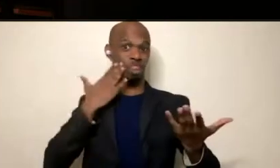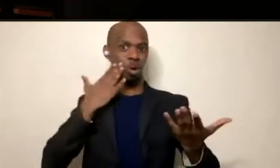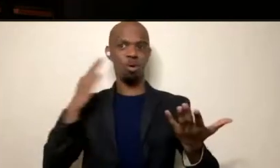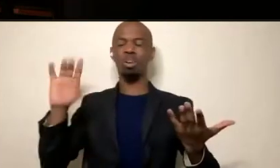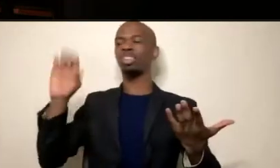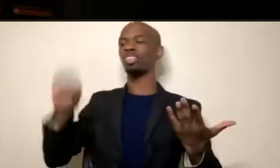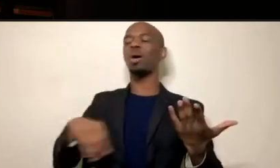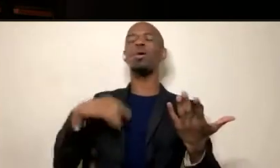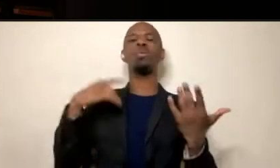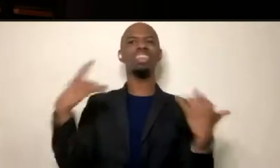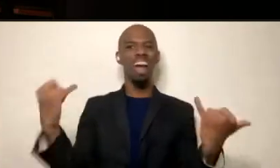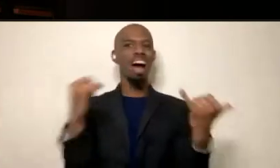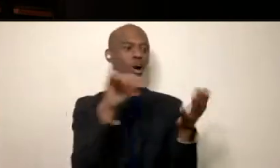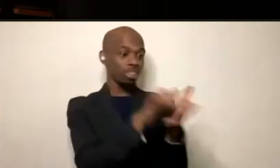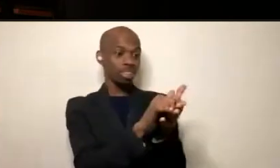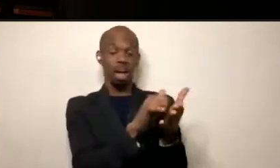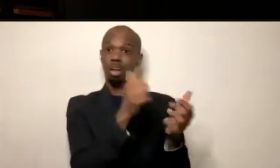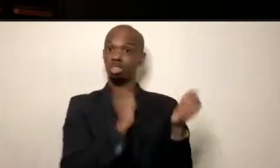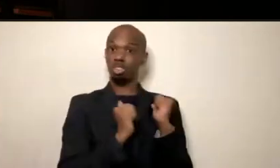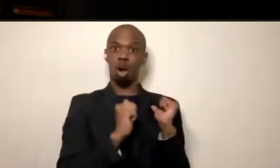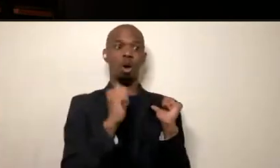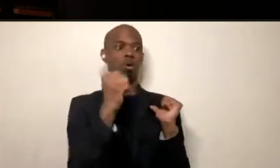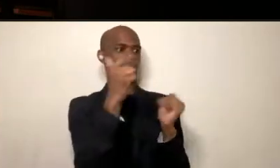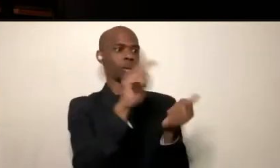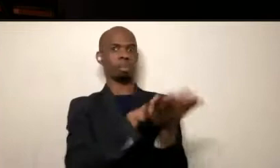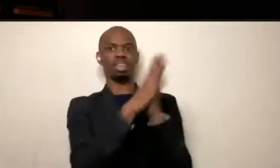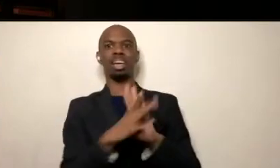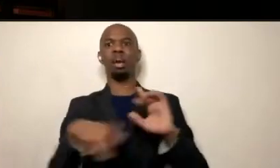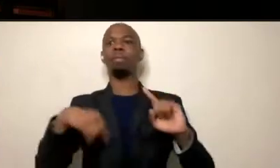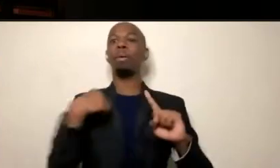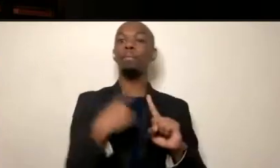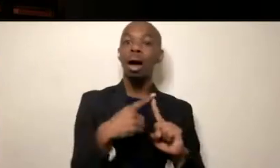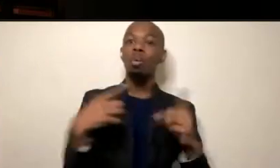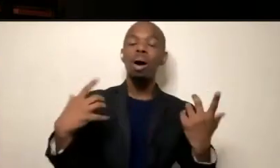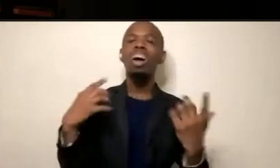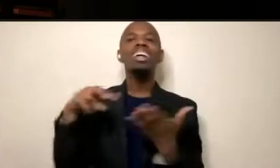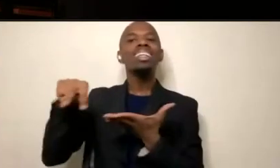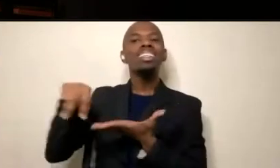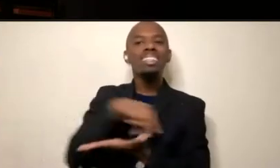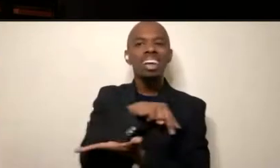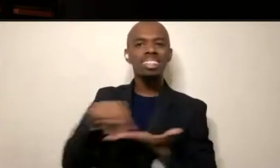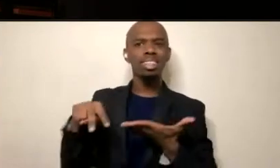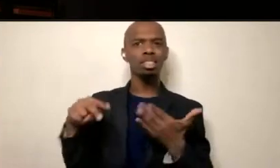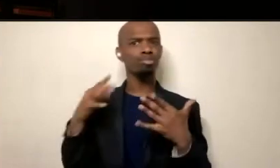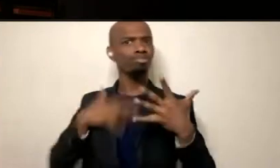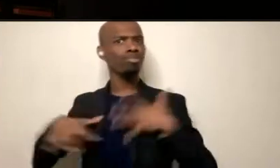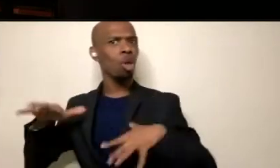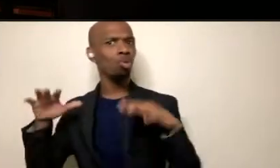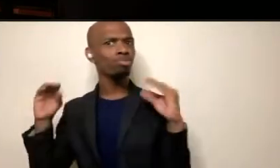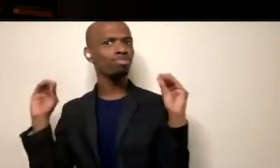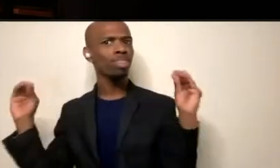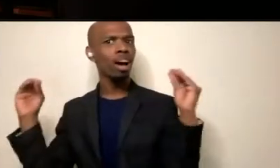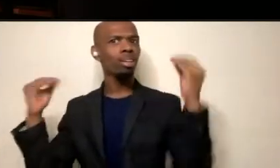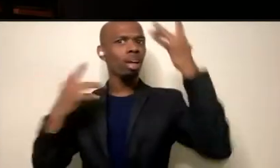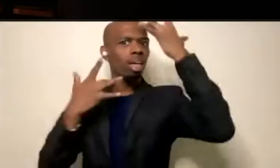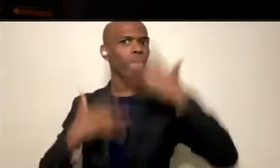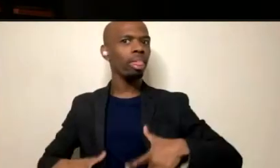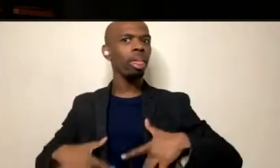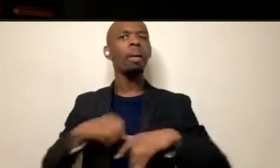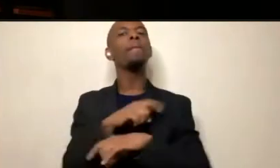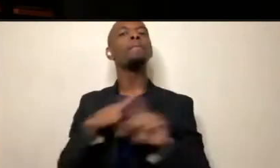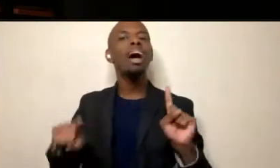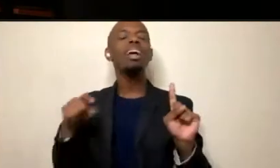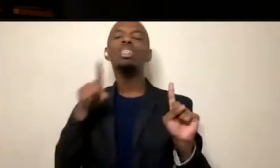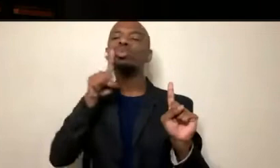public. You know, so yes, it's all about healing. I think I hadn't thought about it the way you just put it, but it's really